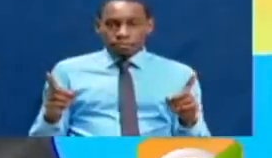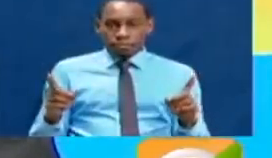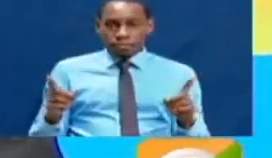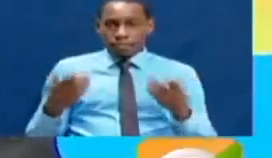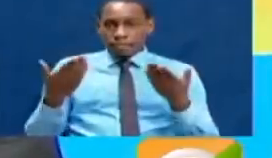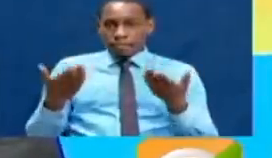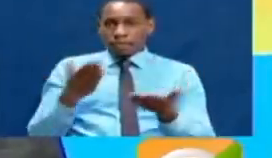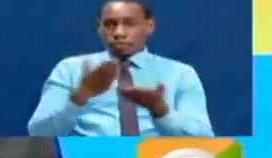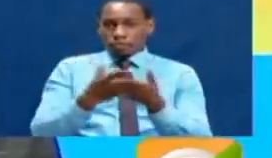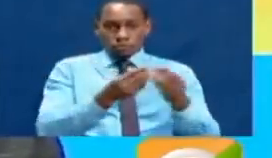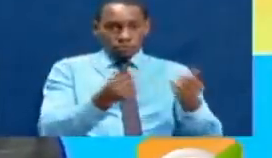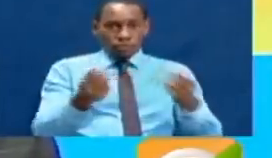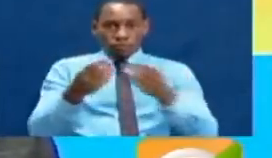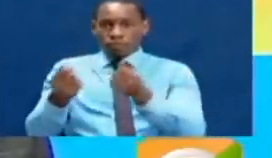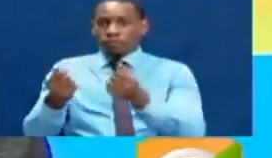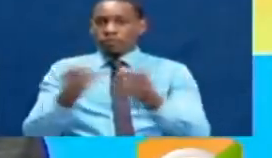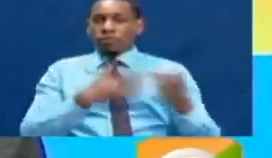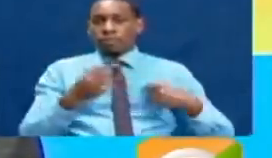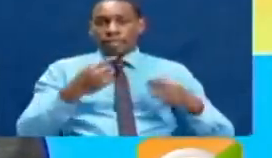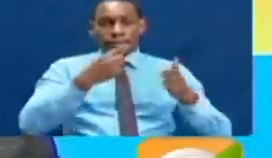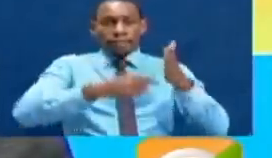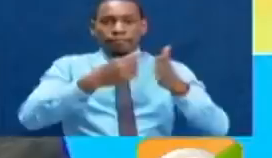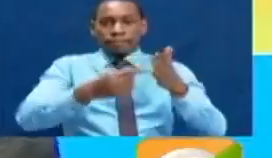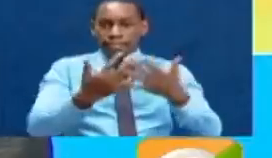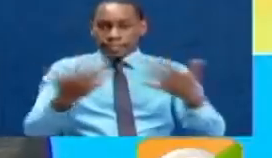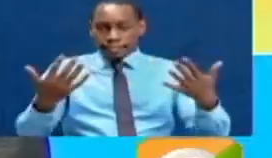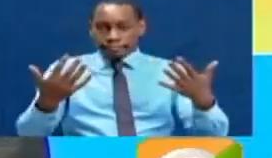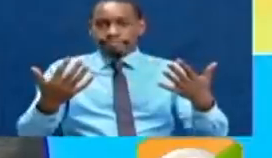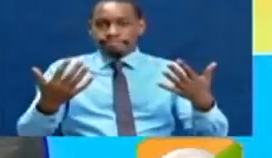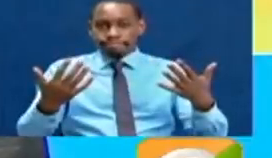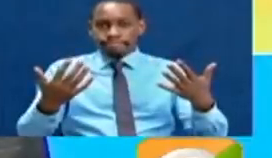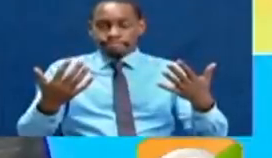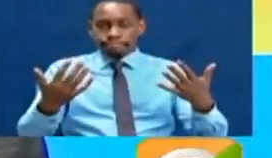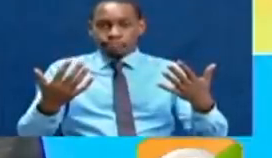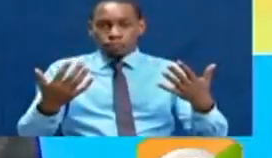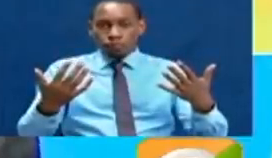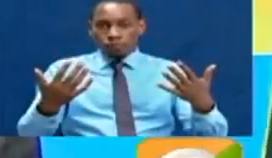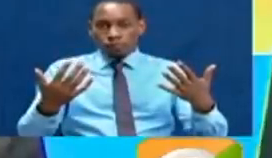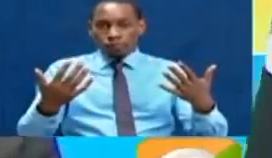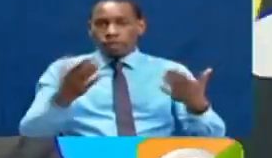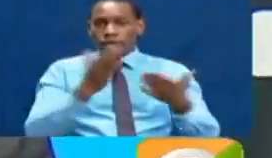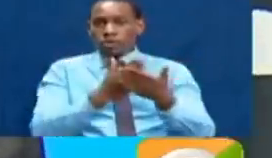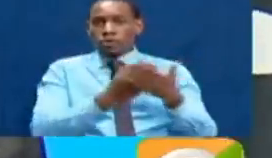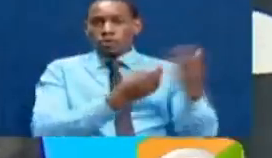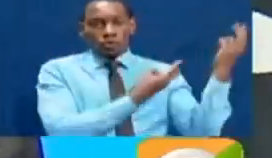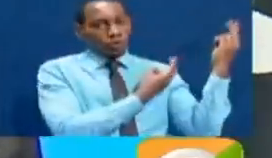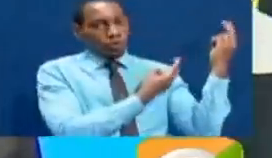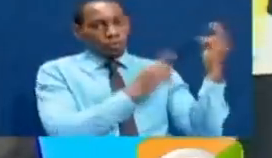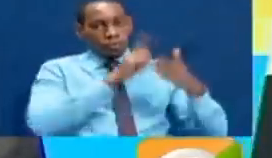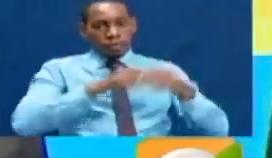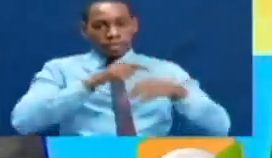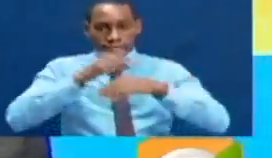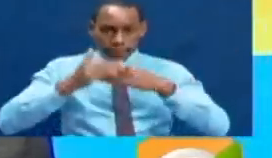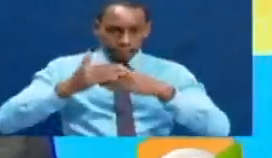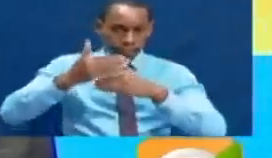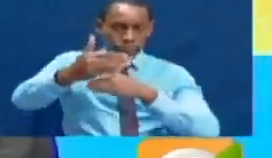now being ramped up in terms of manufacture of these reagents. And we really hope that as we move